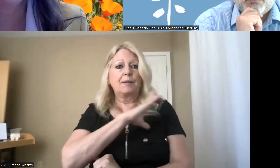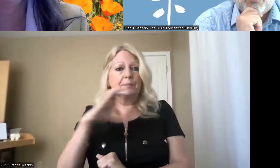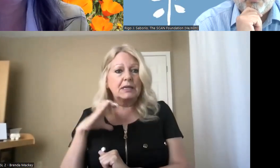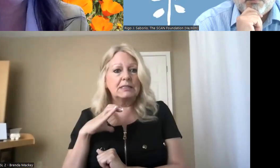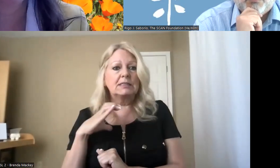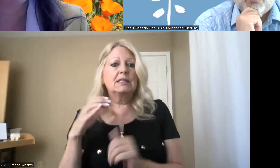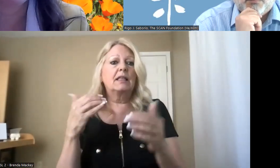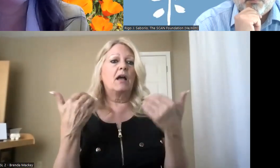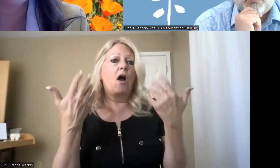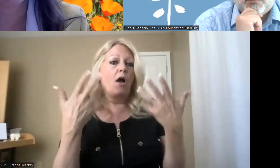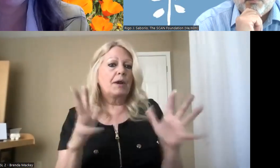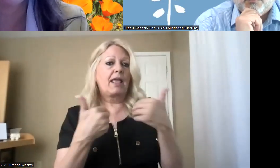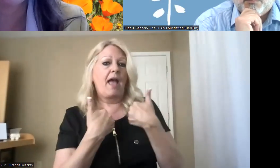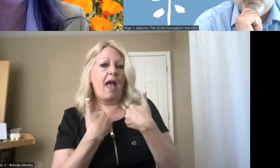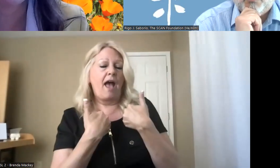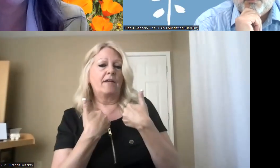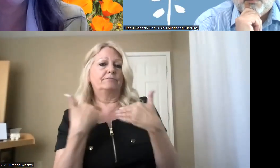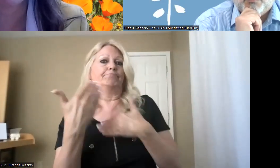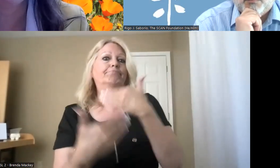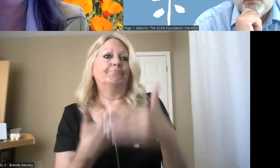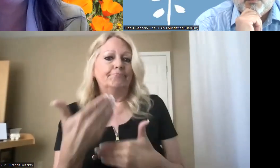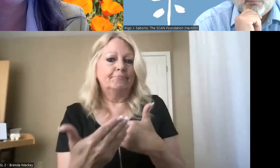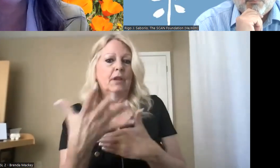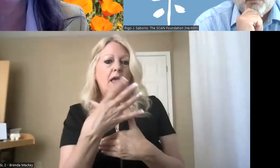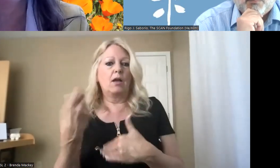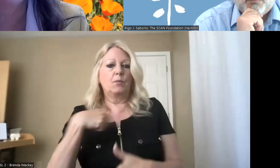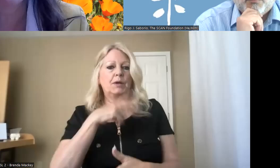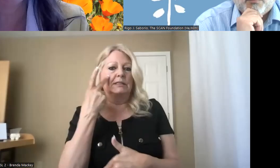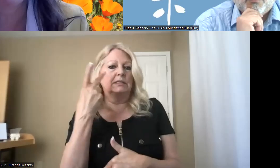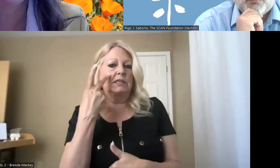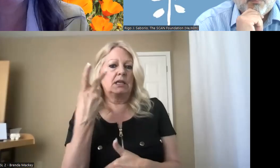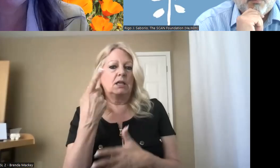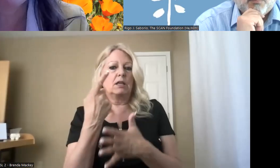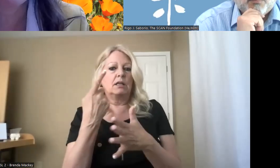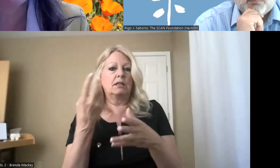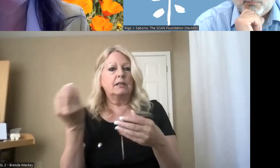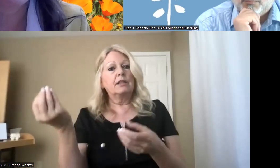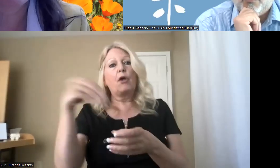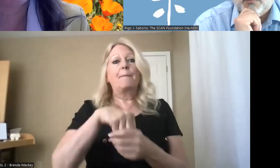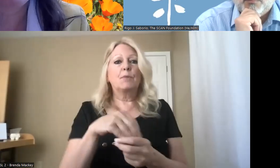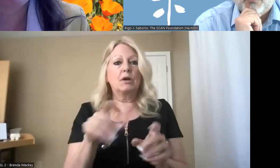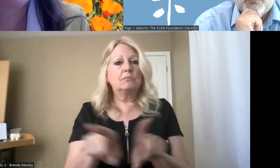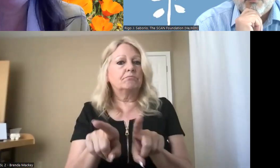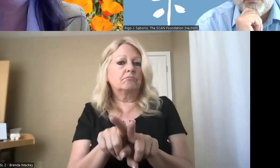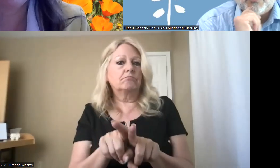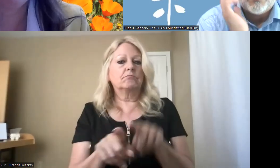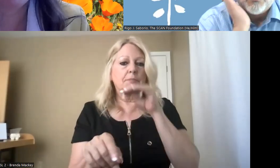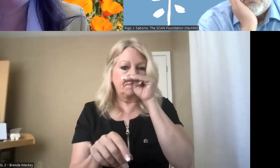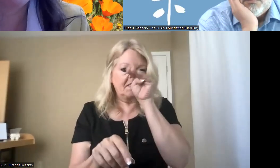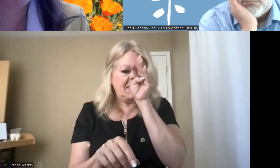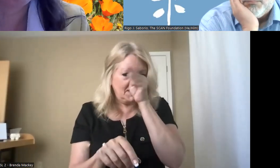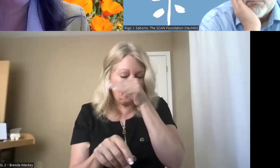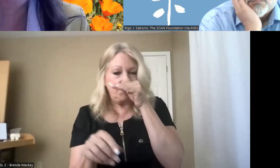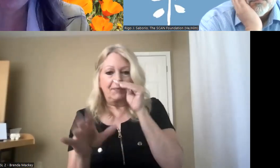motion already, so we can do a landscape analysis of other committees and get their input as well. And then